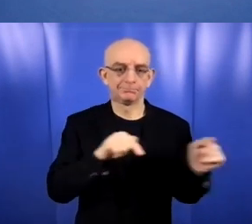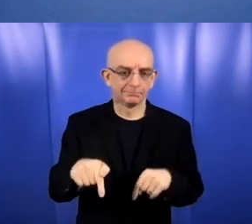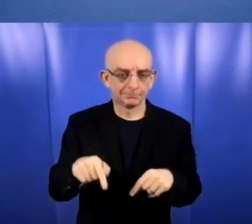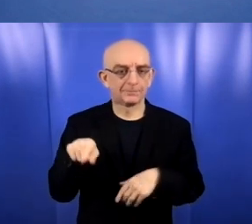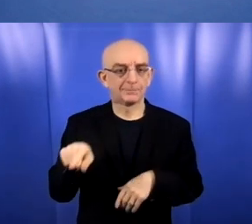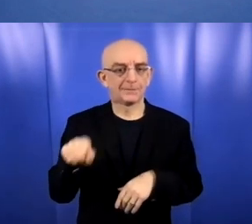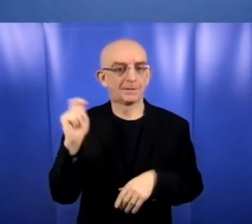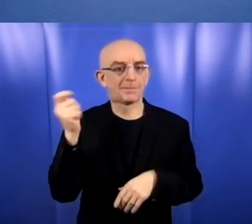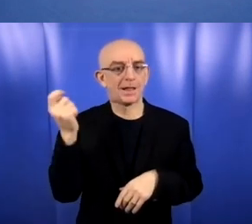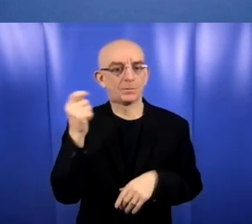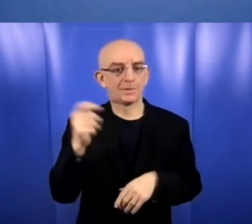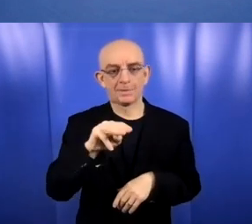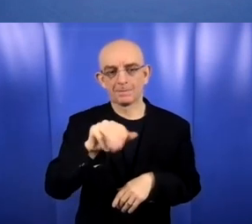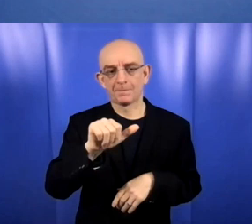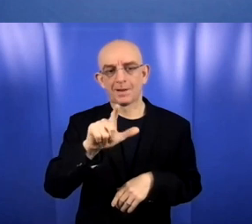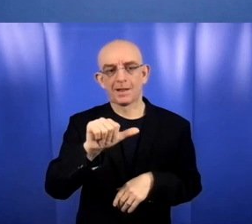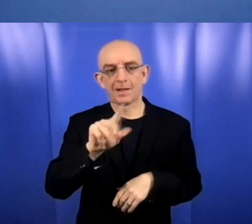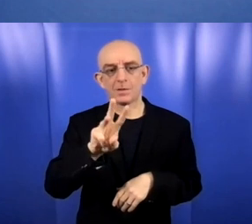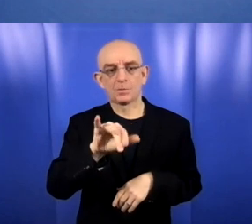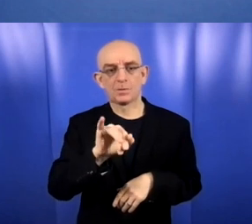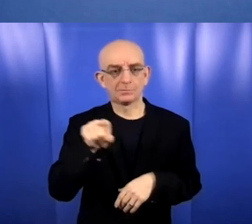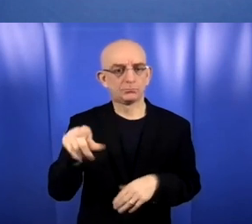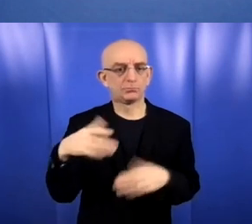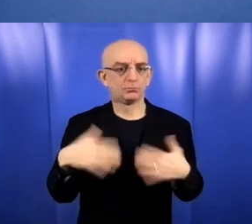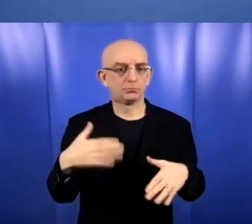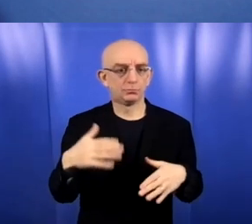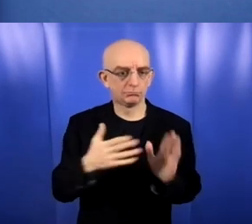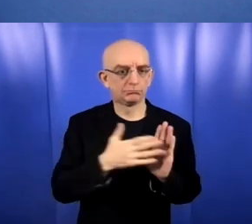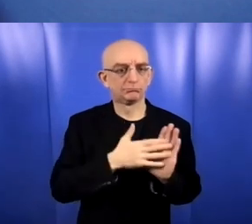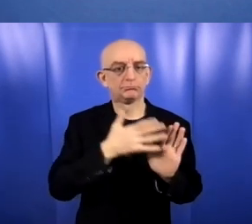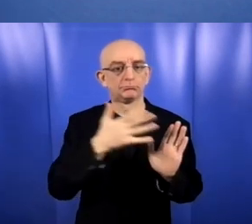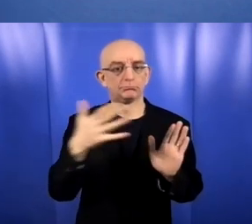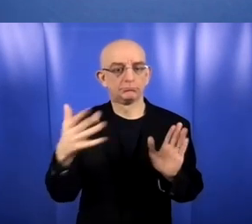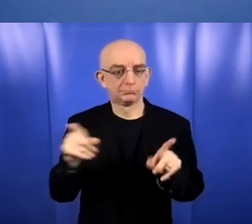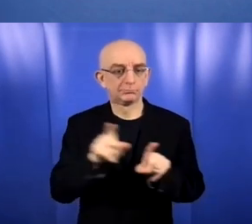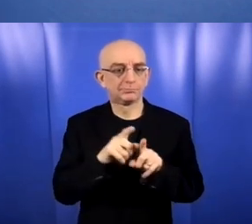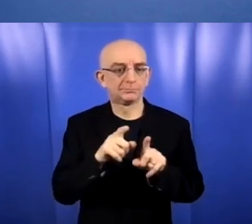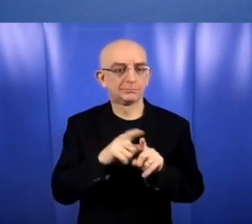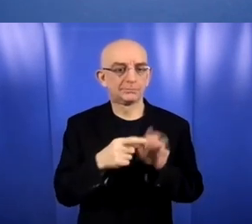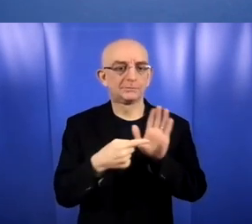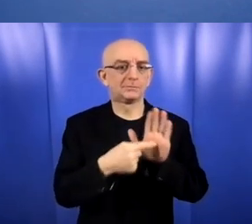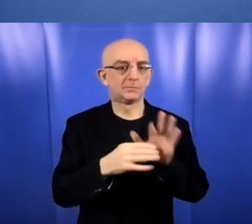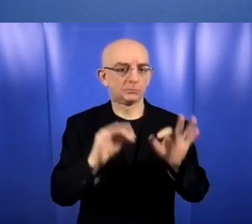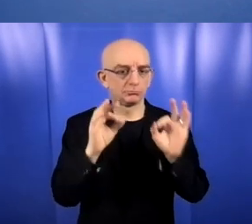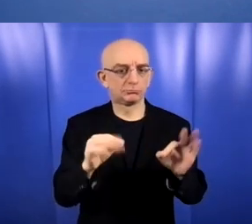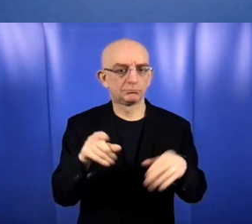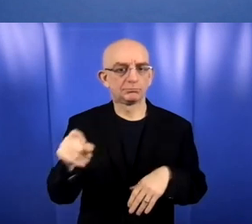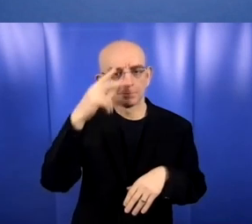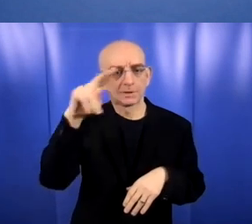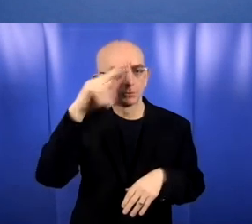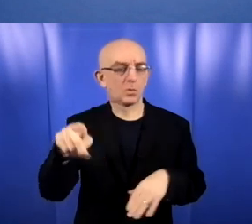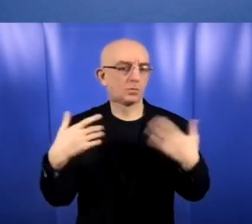that's happened in Uganda under their comprehensive refugee response to ensure freedom of movement and the ability of displaced people to